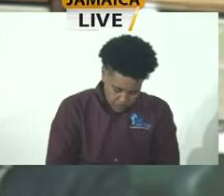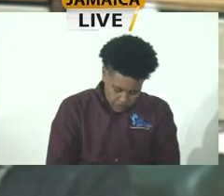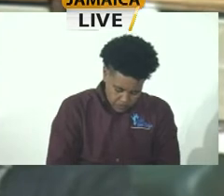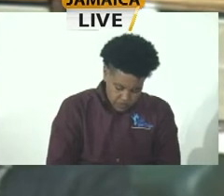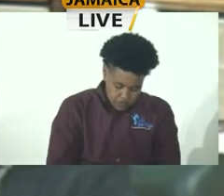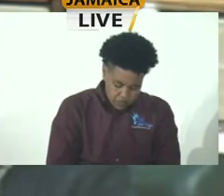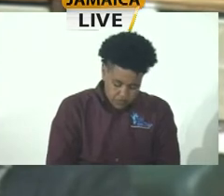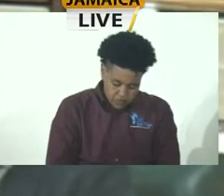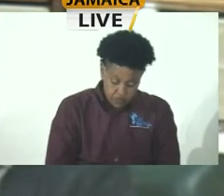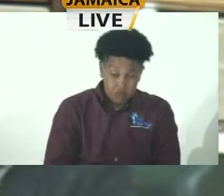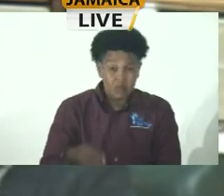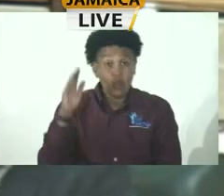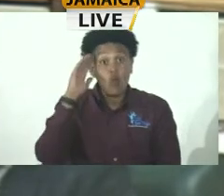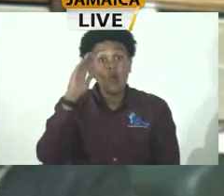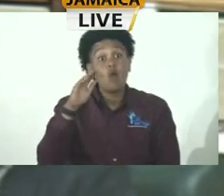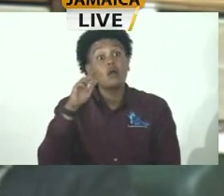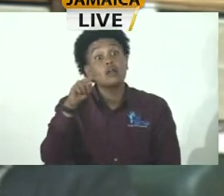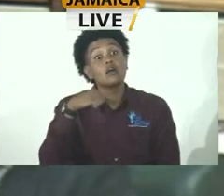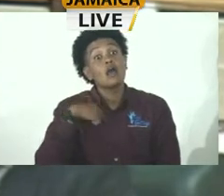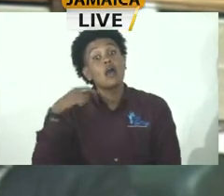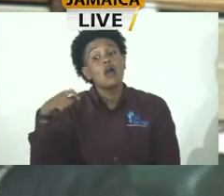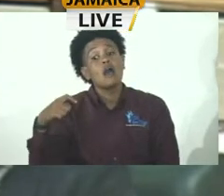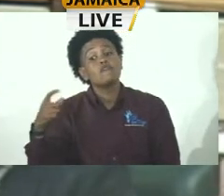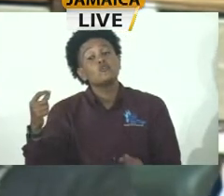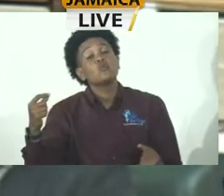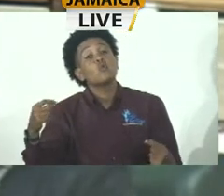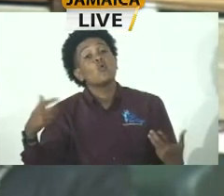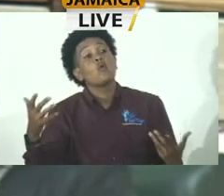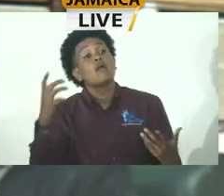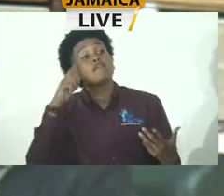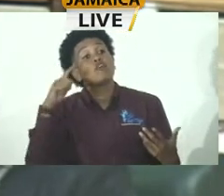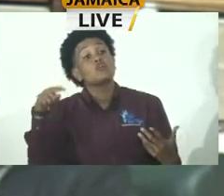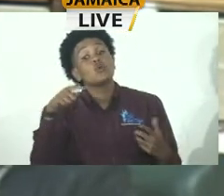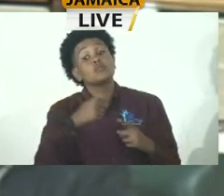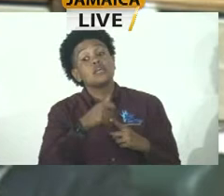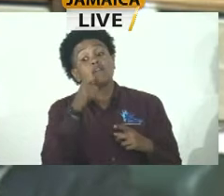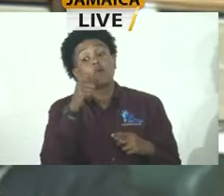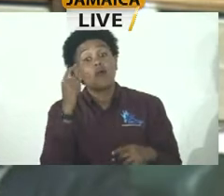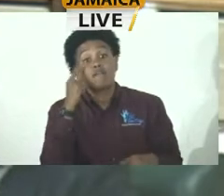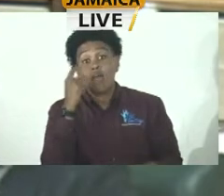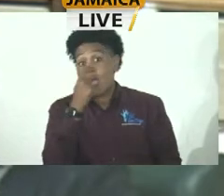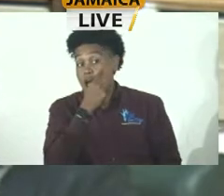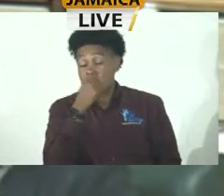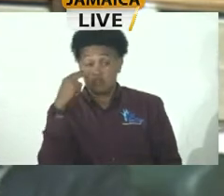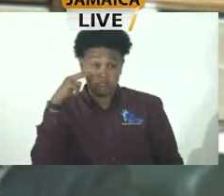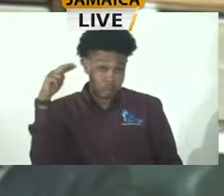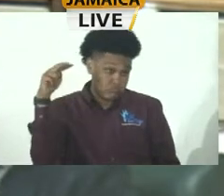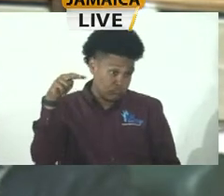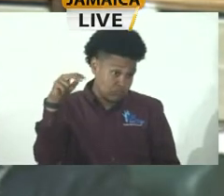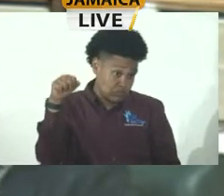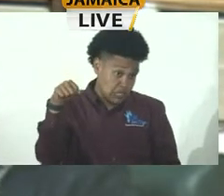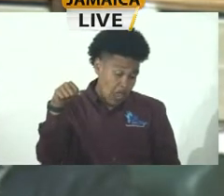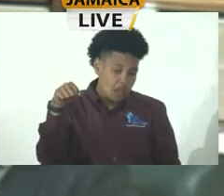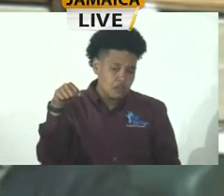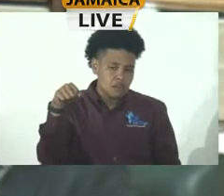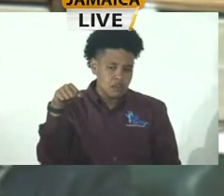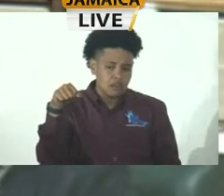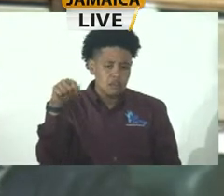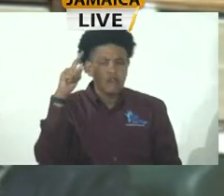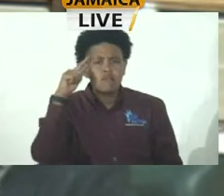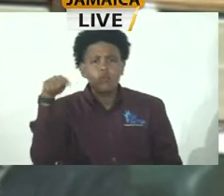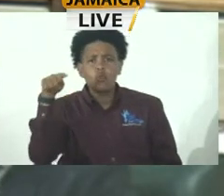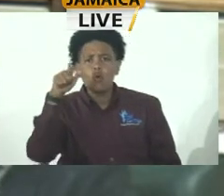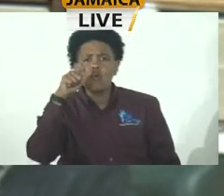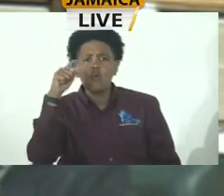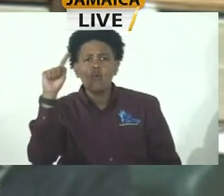all that we have to do madam speaker for those who have eyes to see for those who